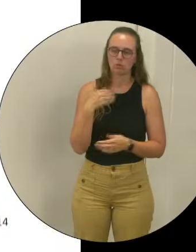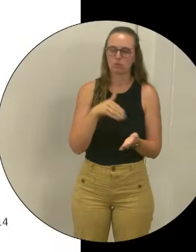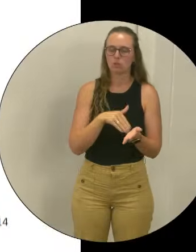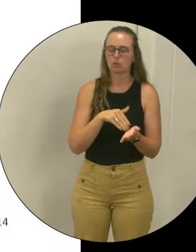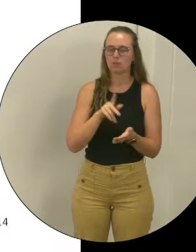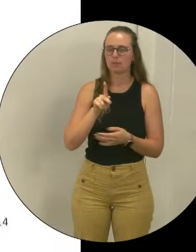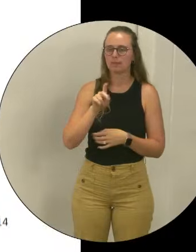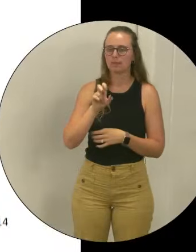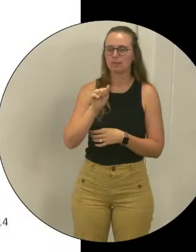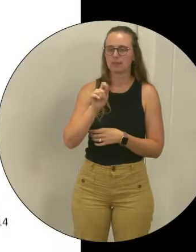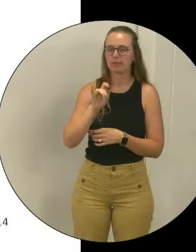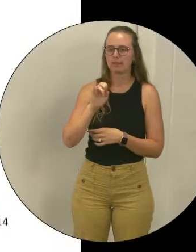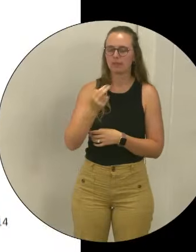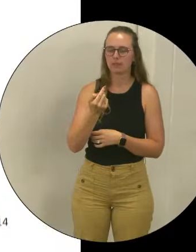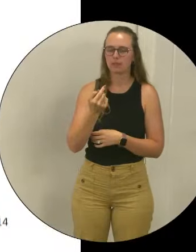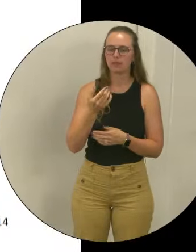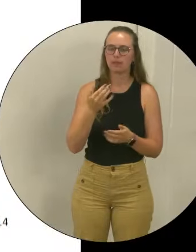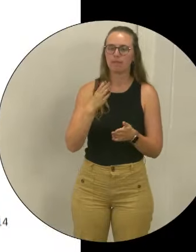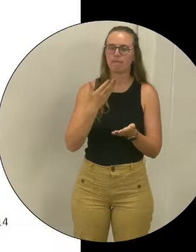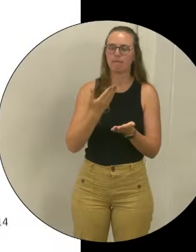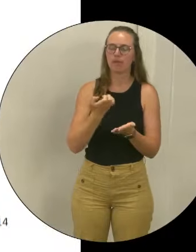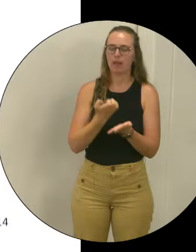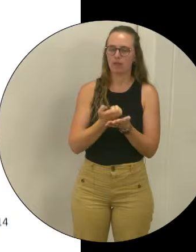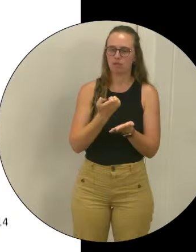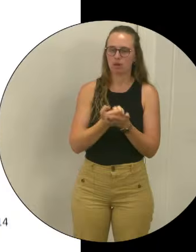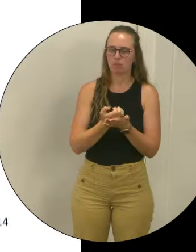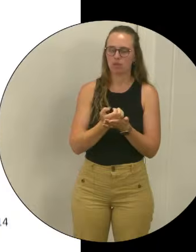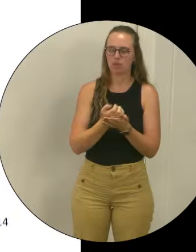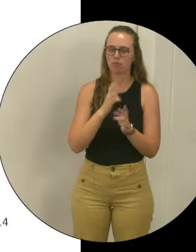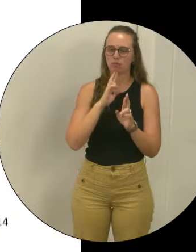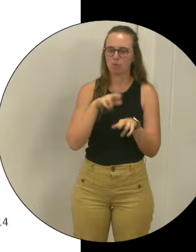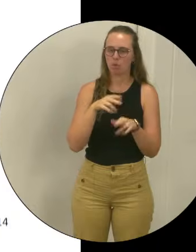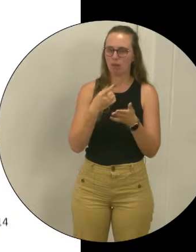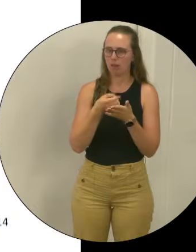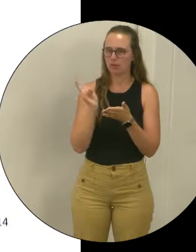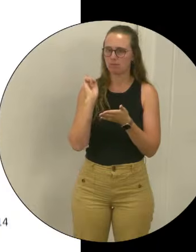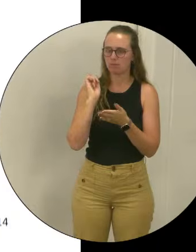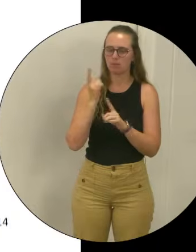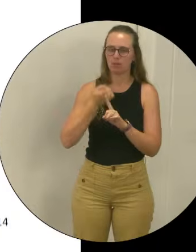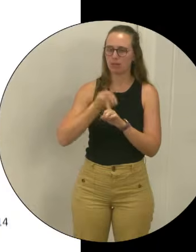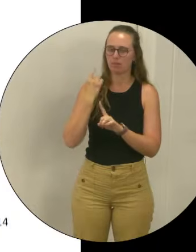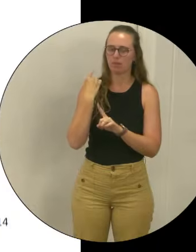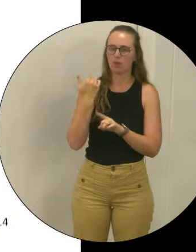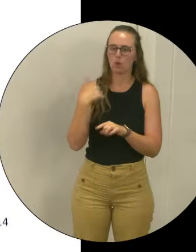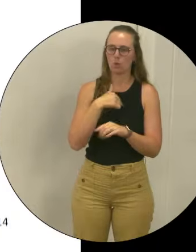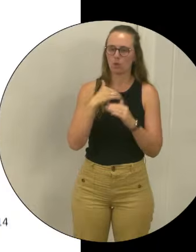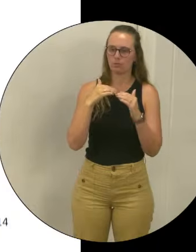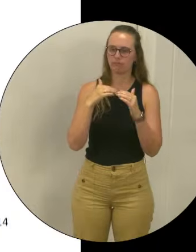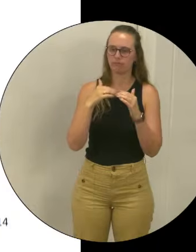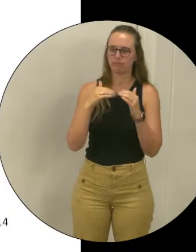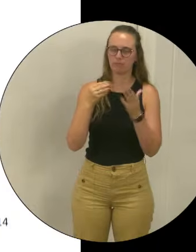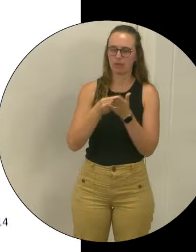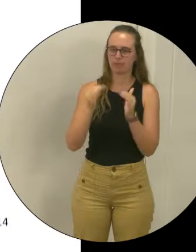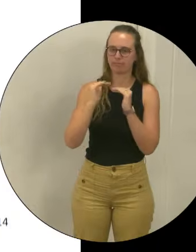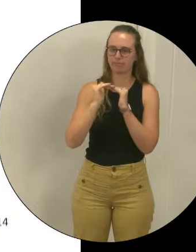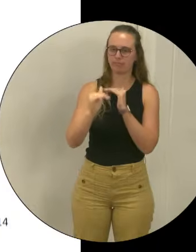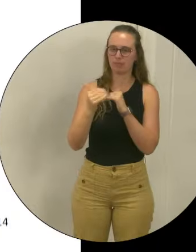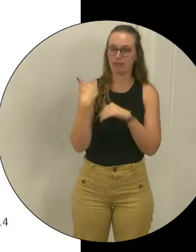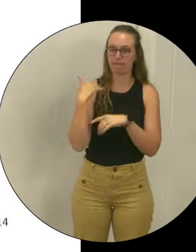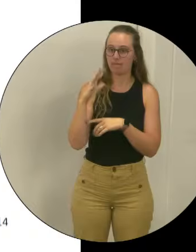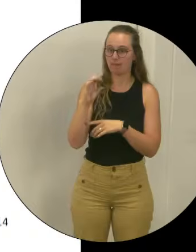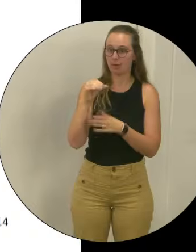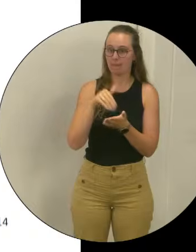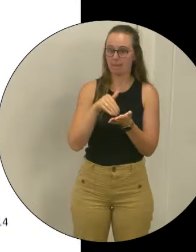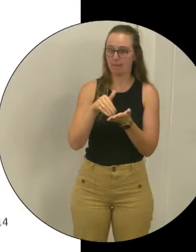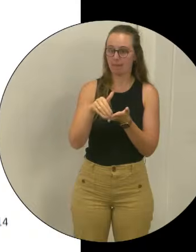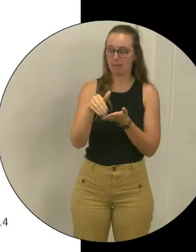Keating, is the fact that the Economic Forum reported last month, we are relatively flat. I mean, there's 60 million, which